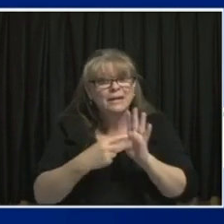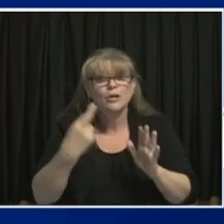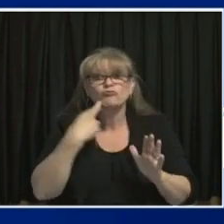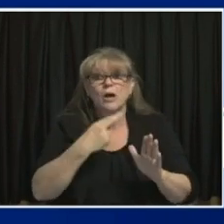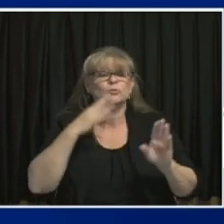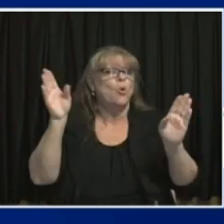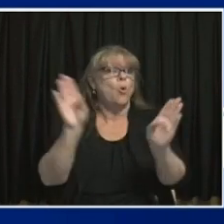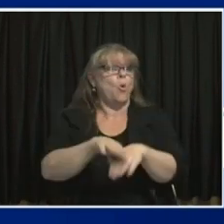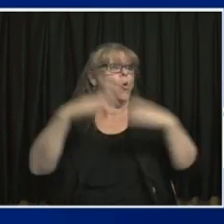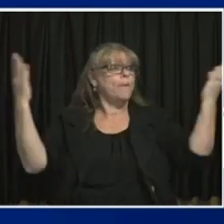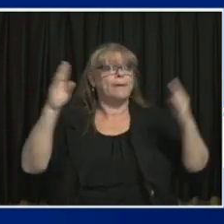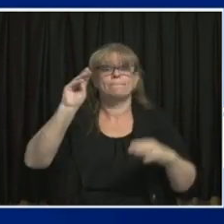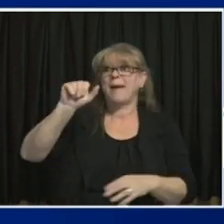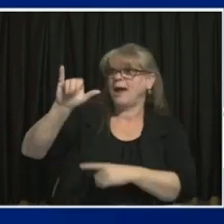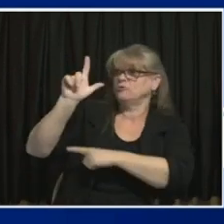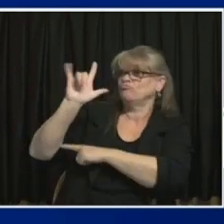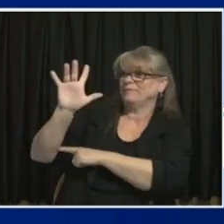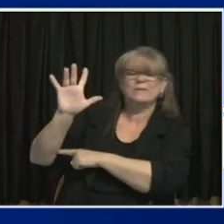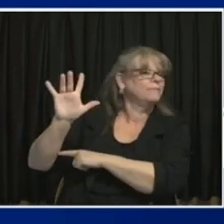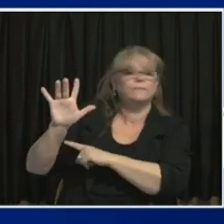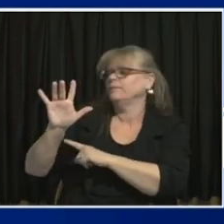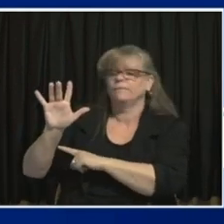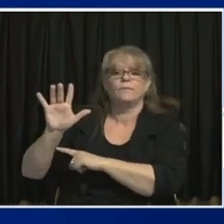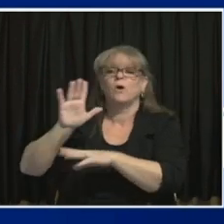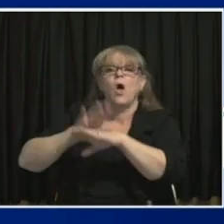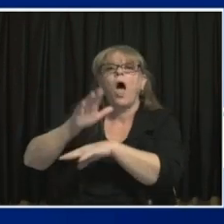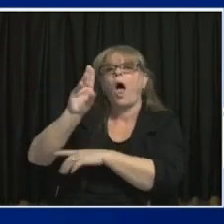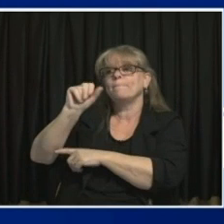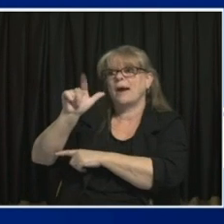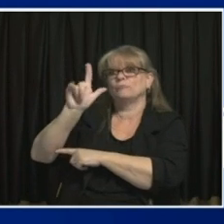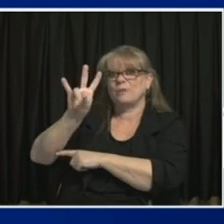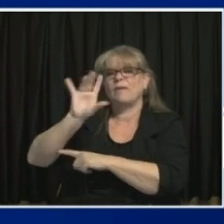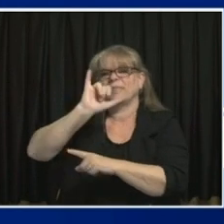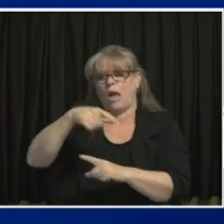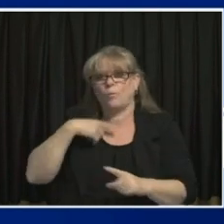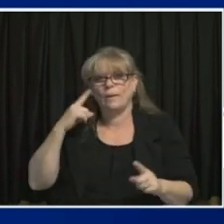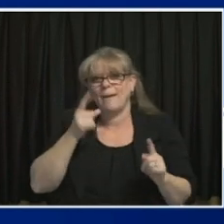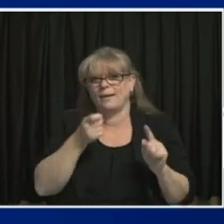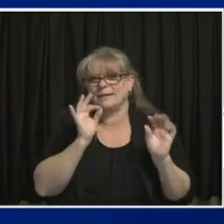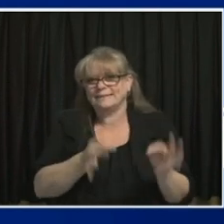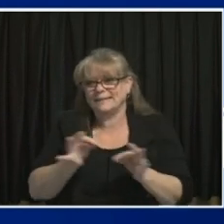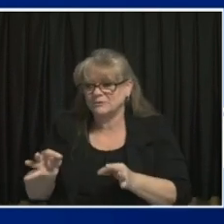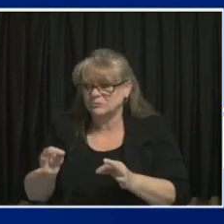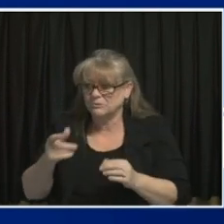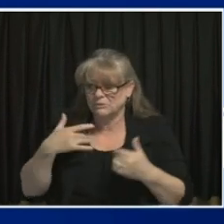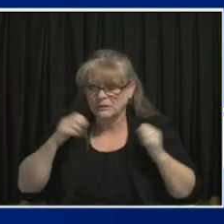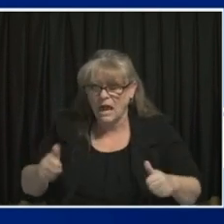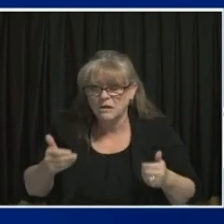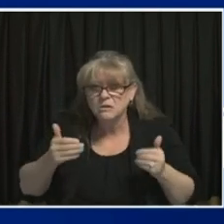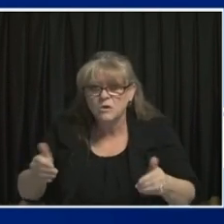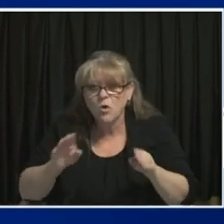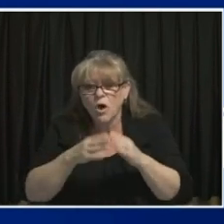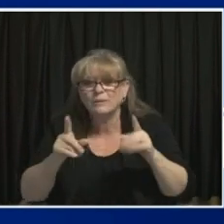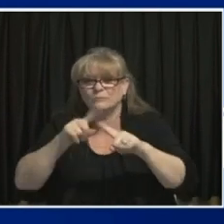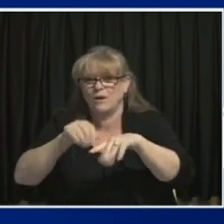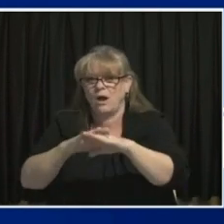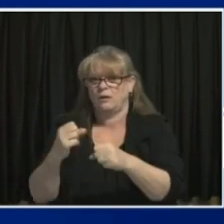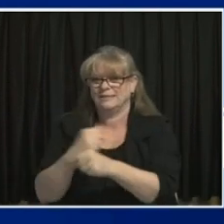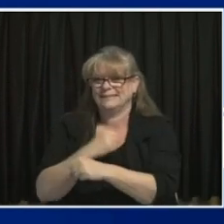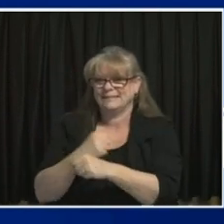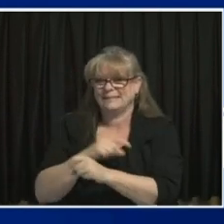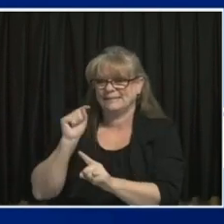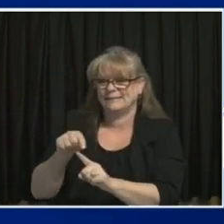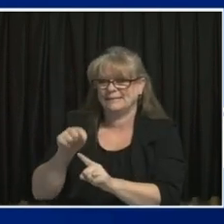happen. I hope that we have the information because you're doing a good job in social distancing and wearing masks, that on the 25th we're able to give it a